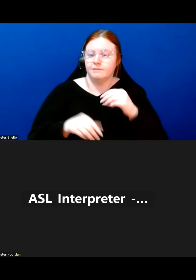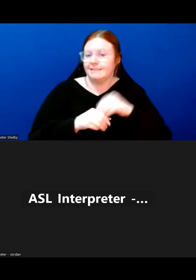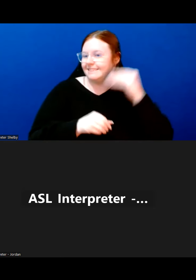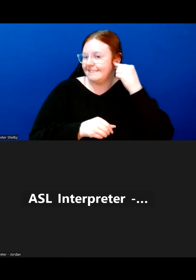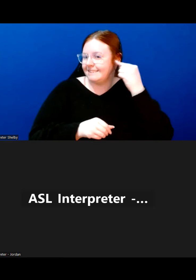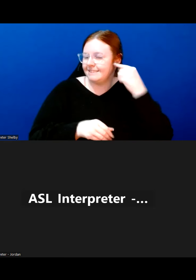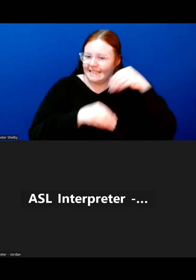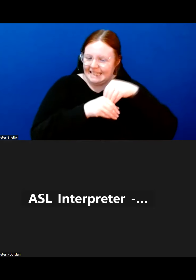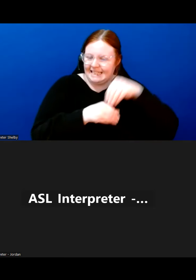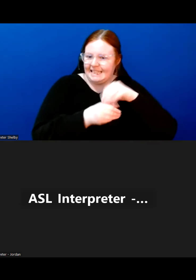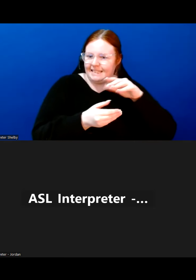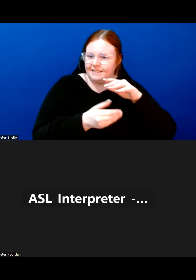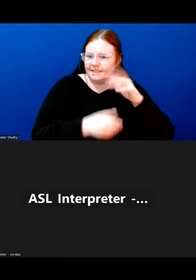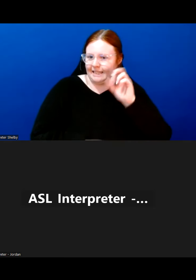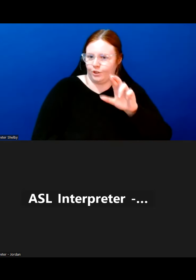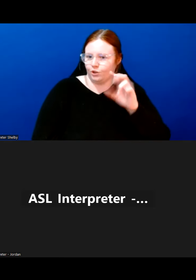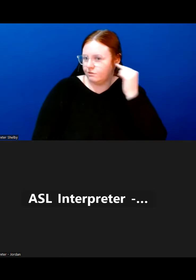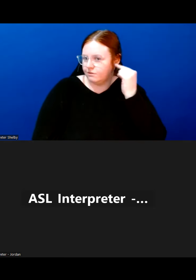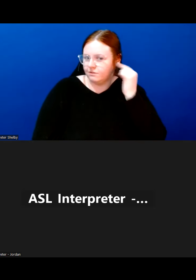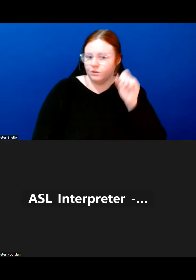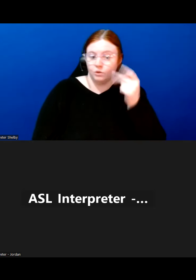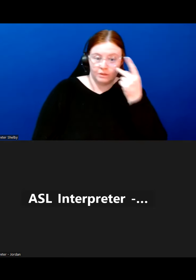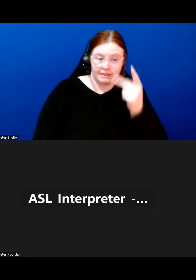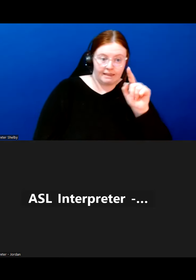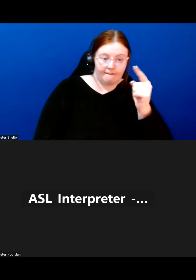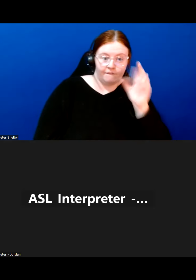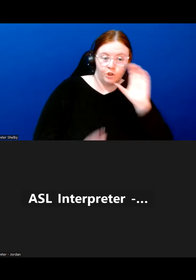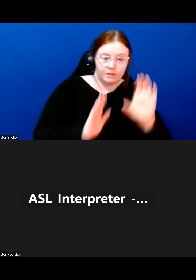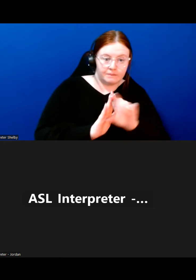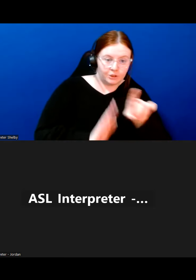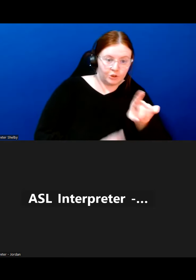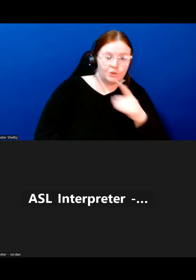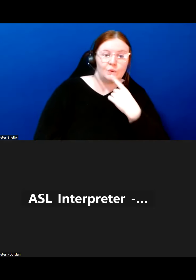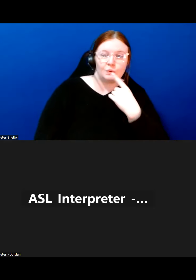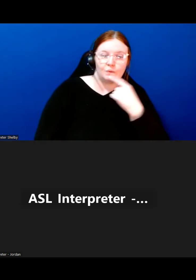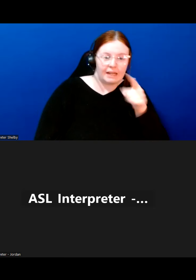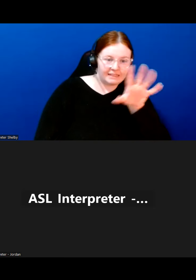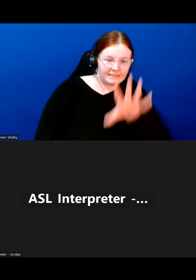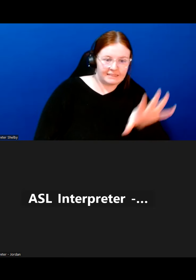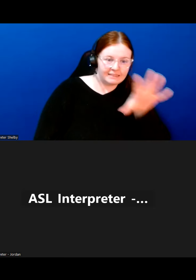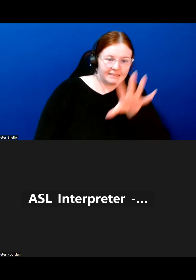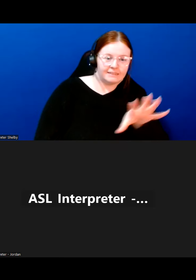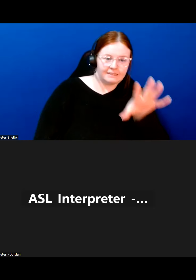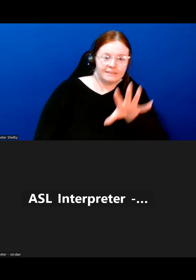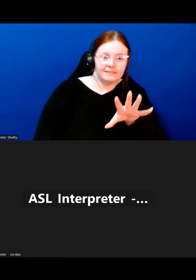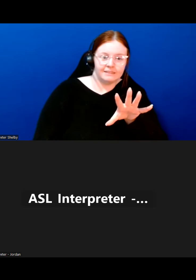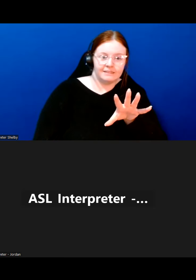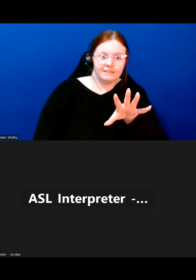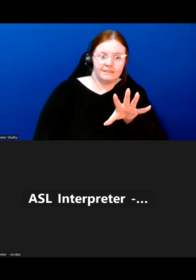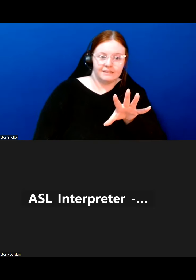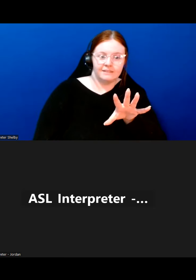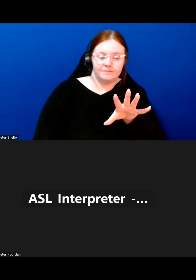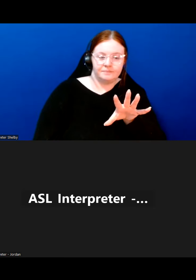ear. So you can see on the first picture there, that whole inner ear that's highlighted